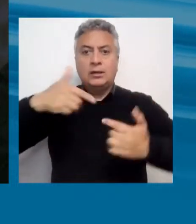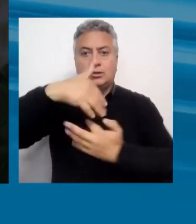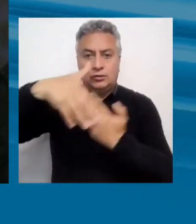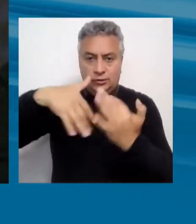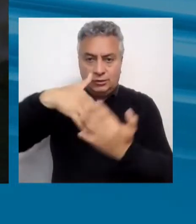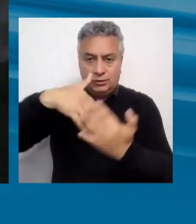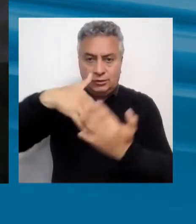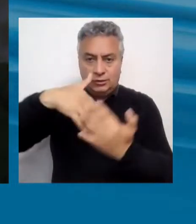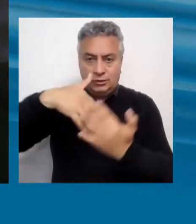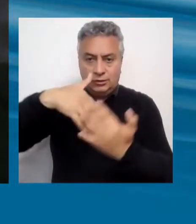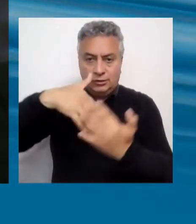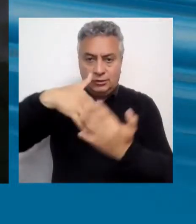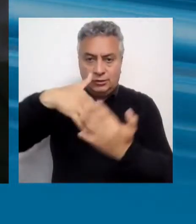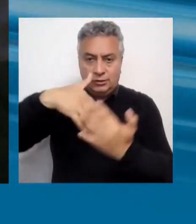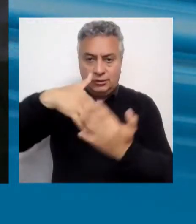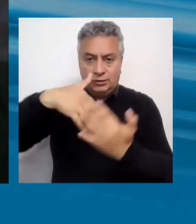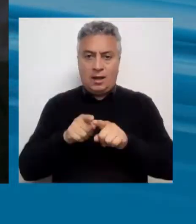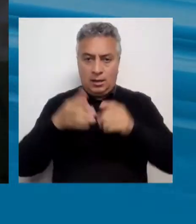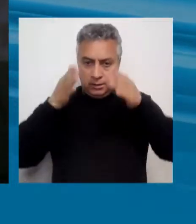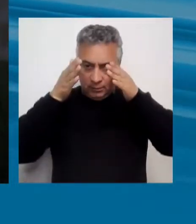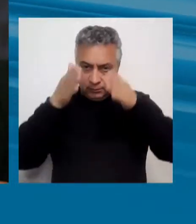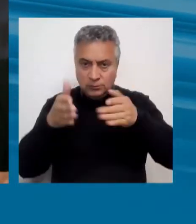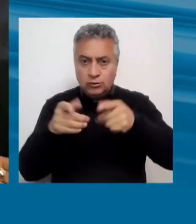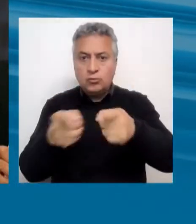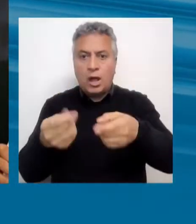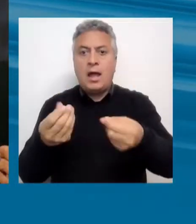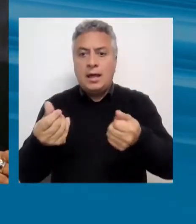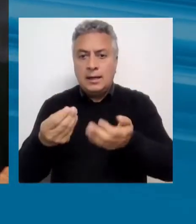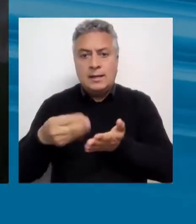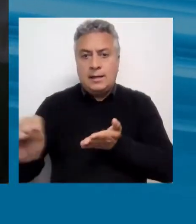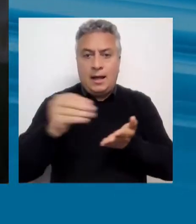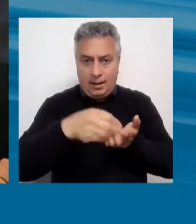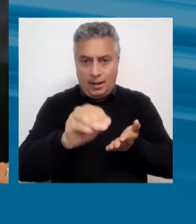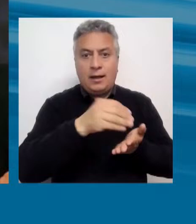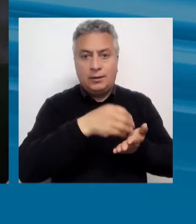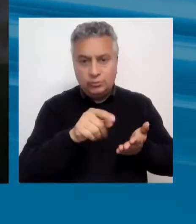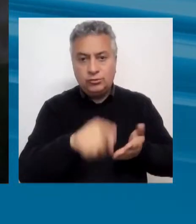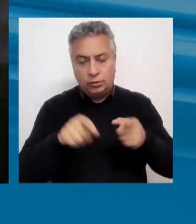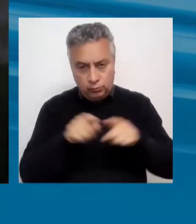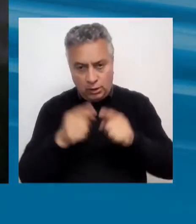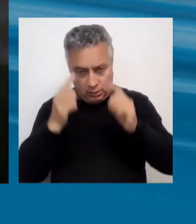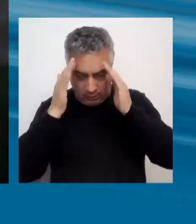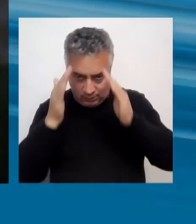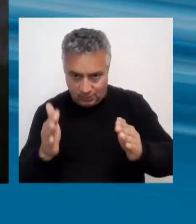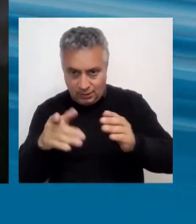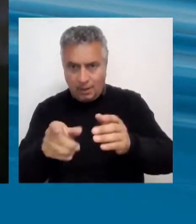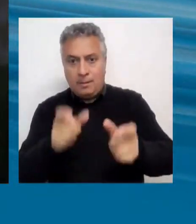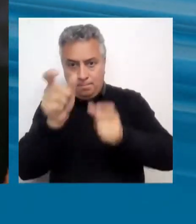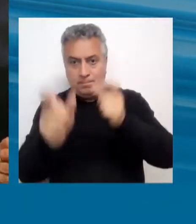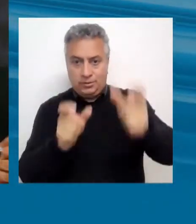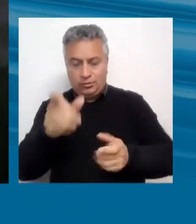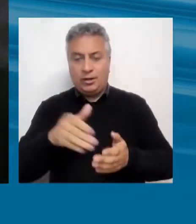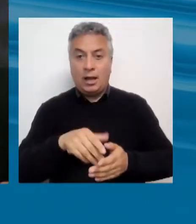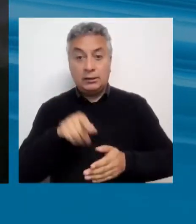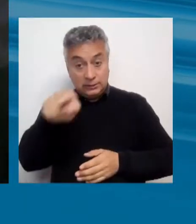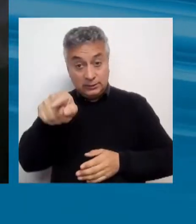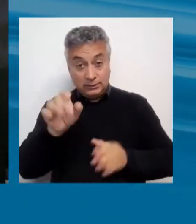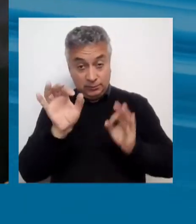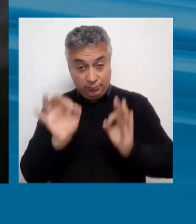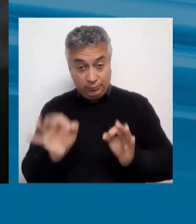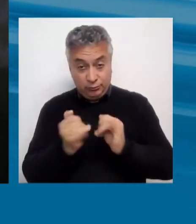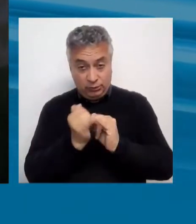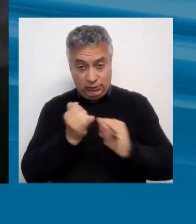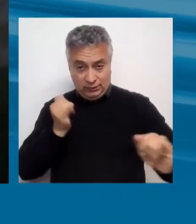social policies to improve the focalization of expenses to gear them towards vulnerable